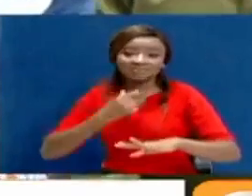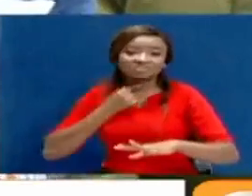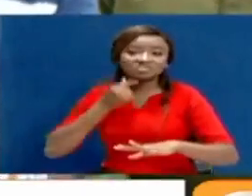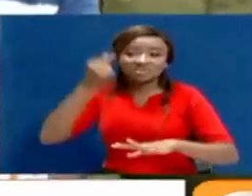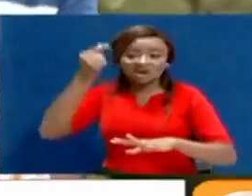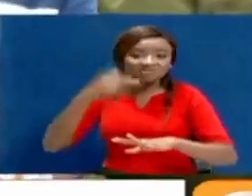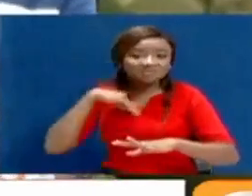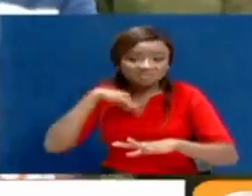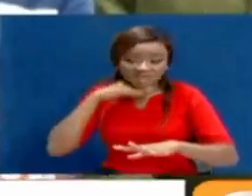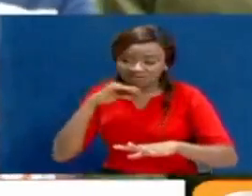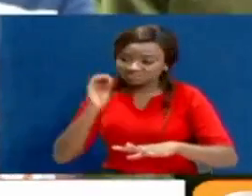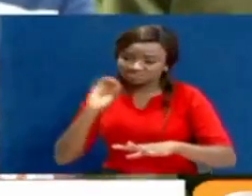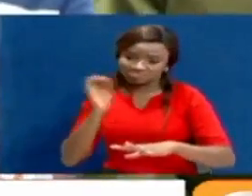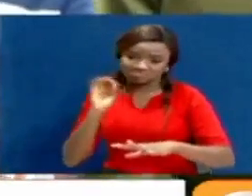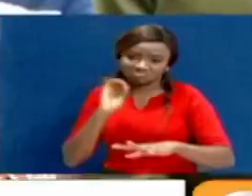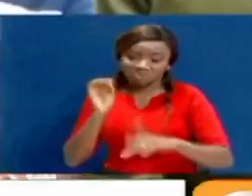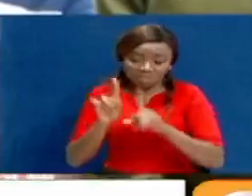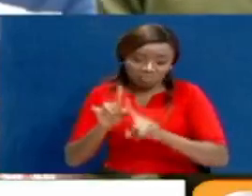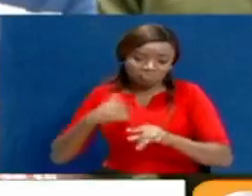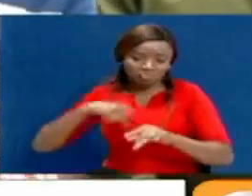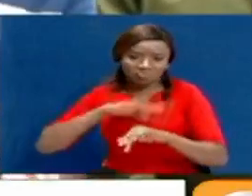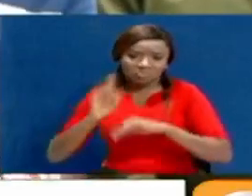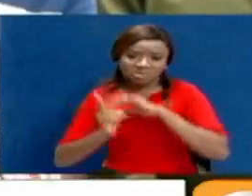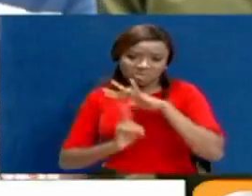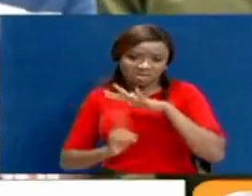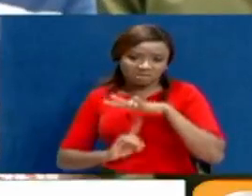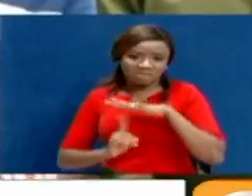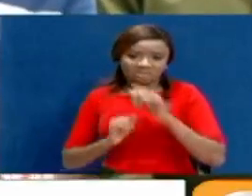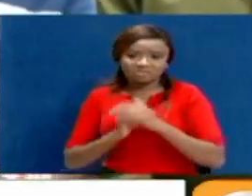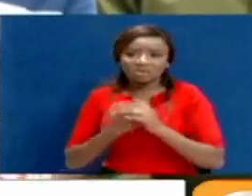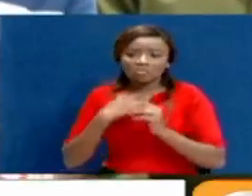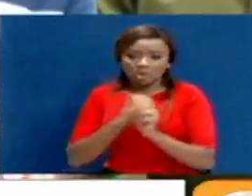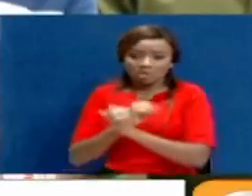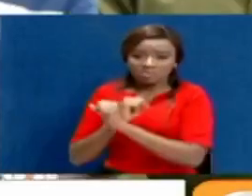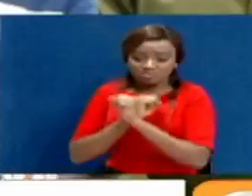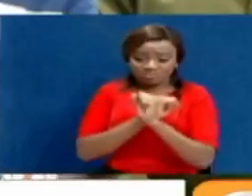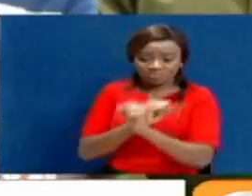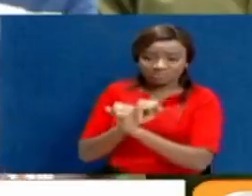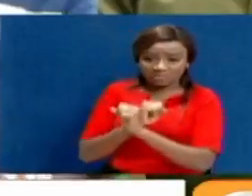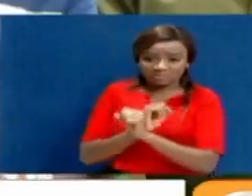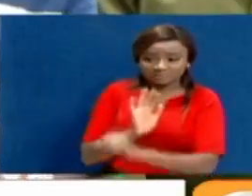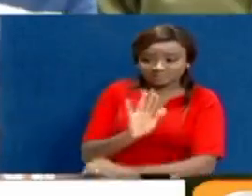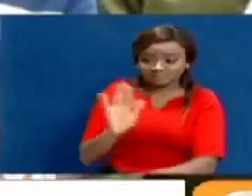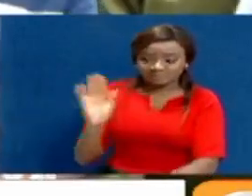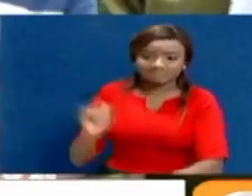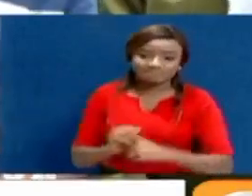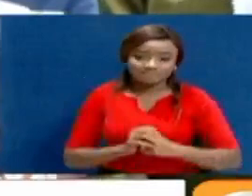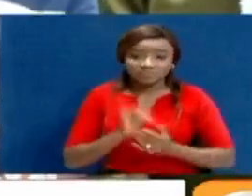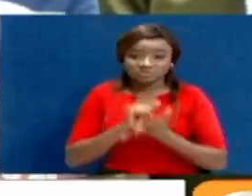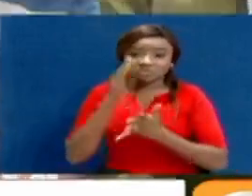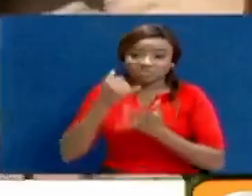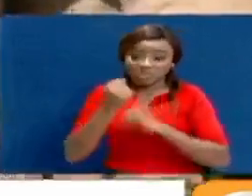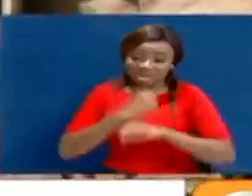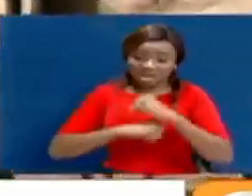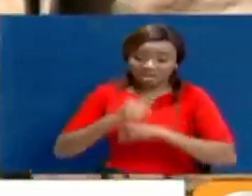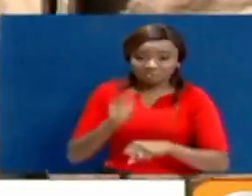any wildlife species. And as a ministry, our role is to ensure that we protect, we secure the wildlife, and that is why we are doing